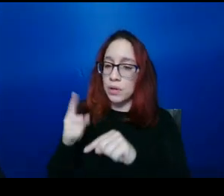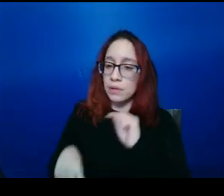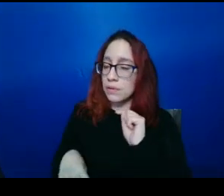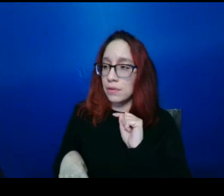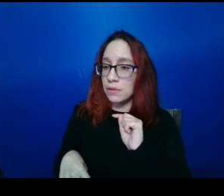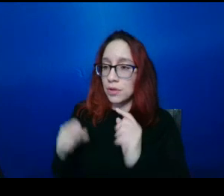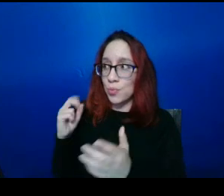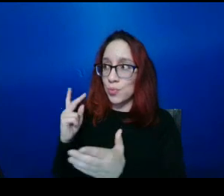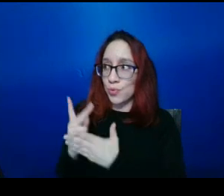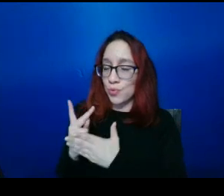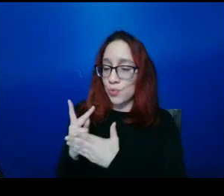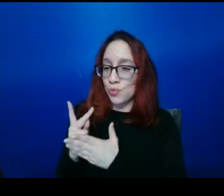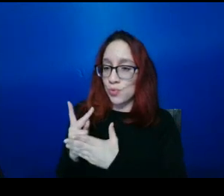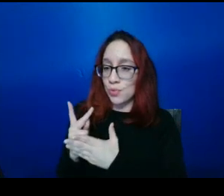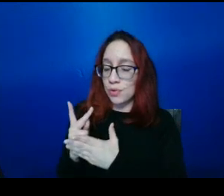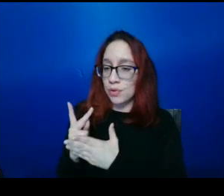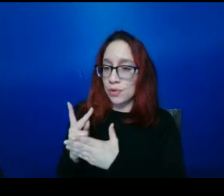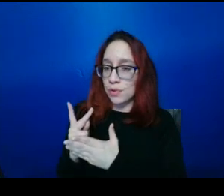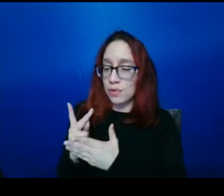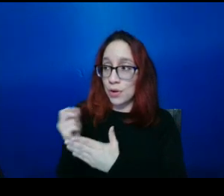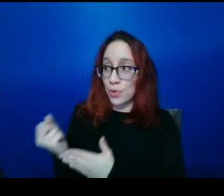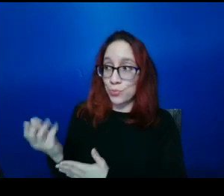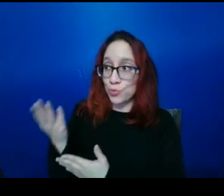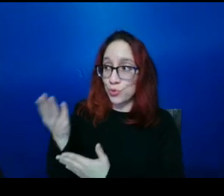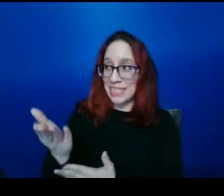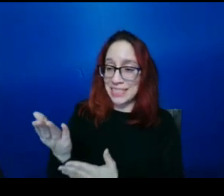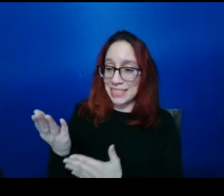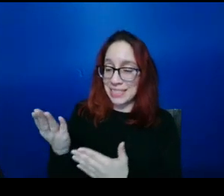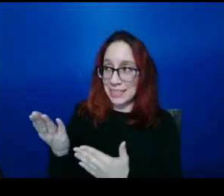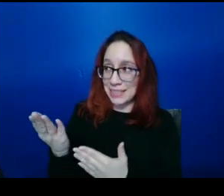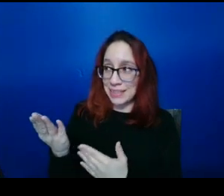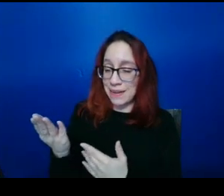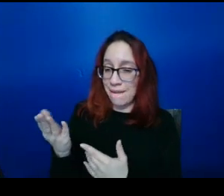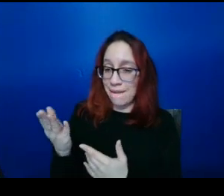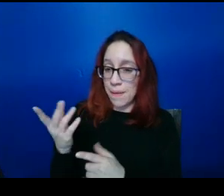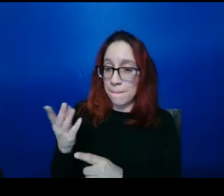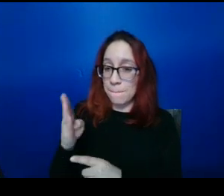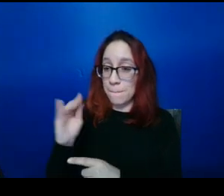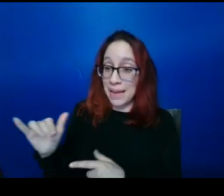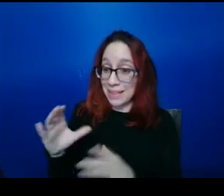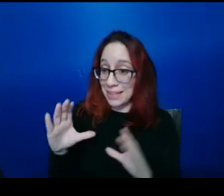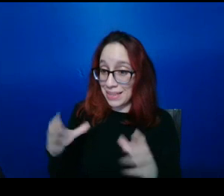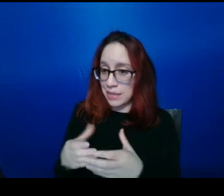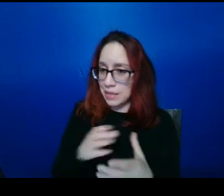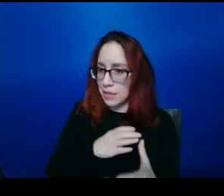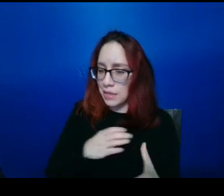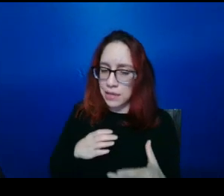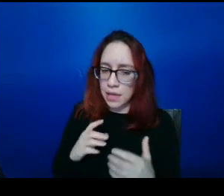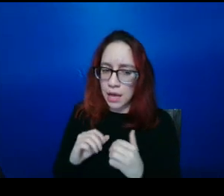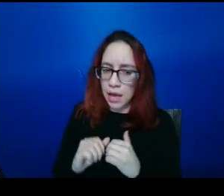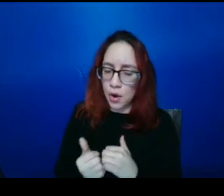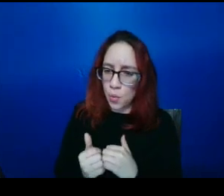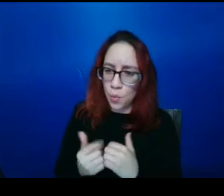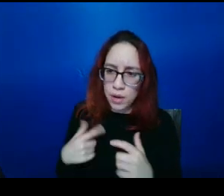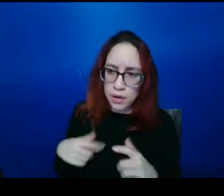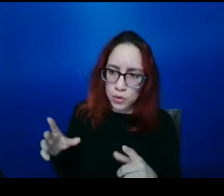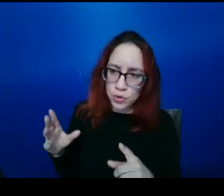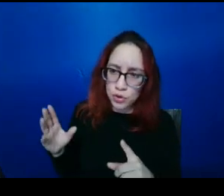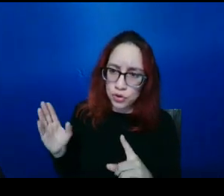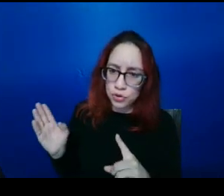we can't approve it as it was presented by the committee. So how do we